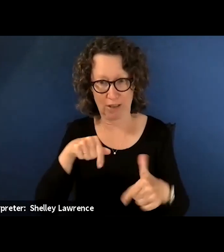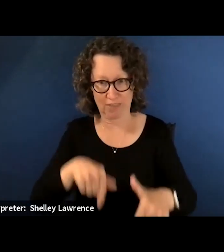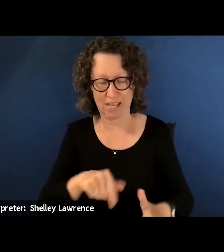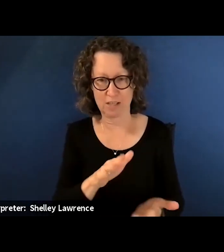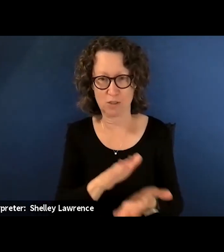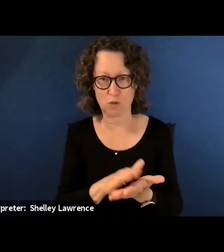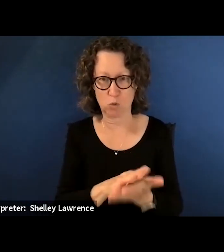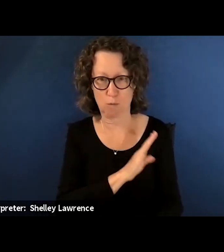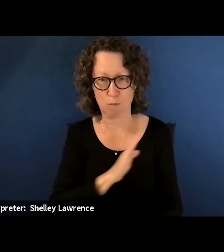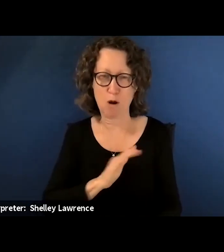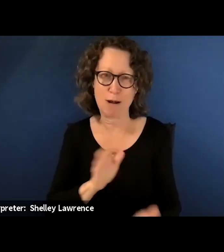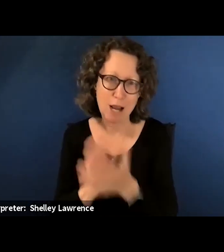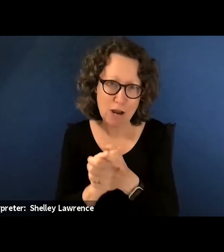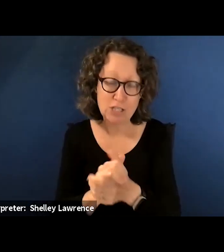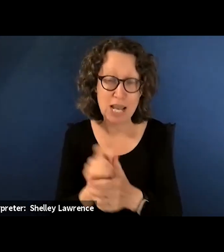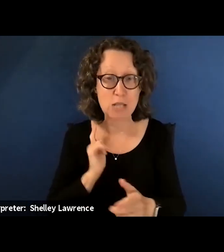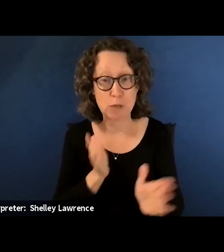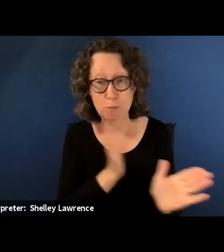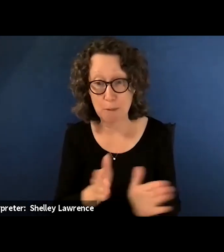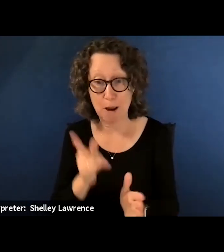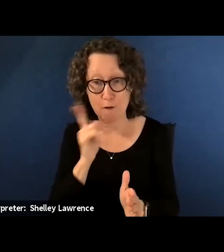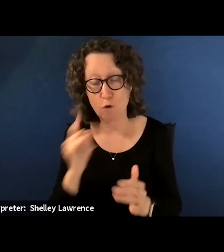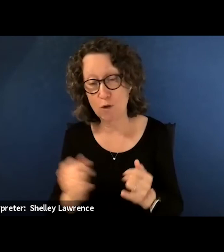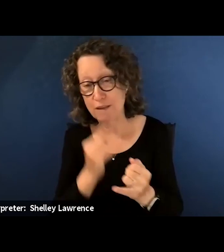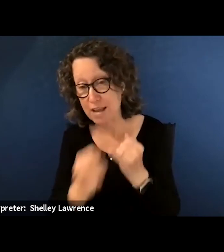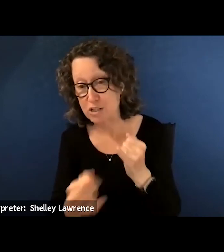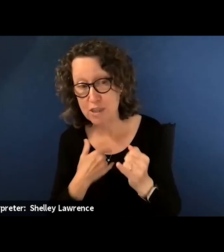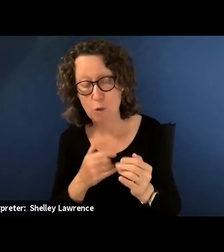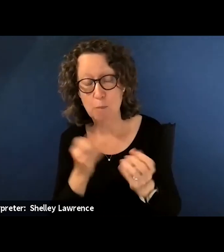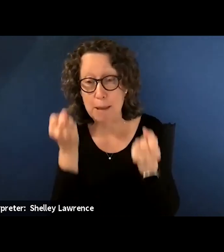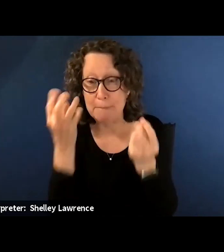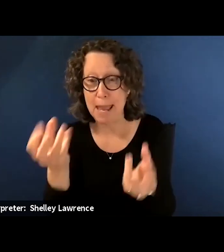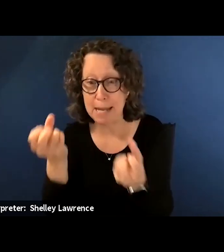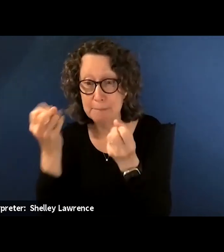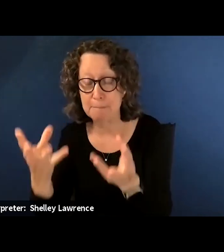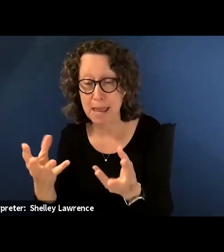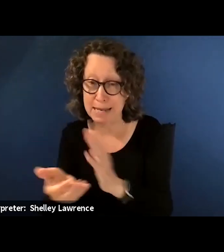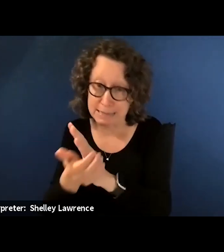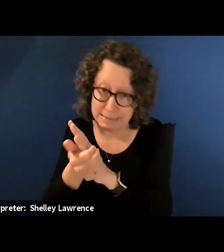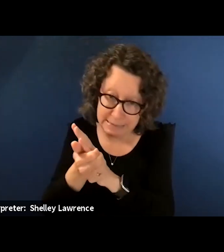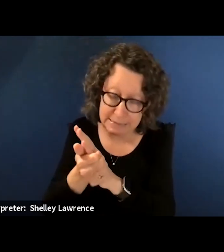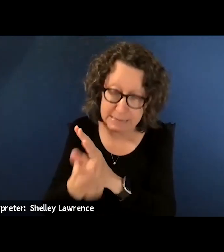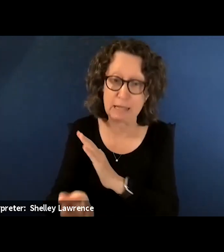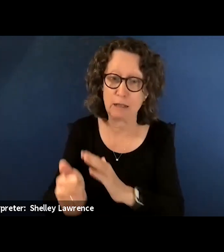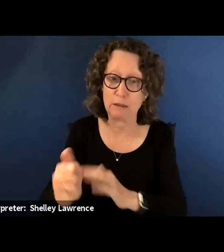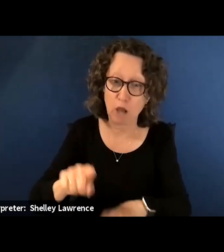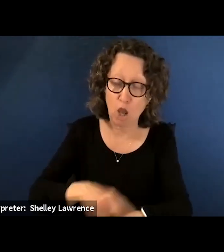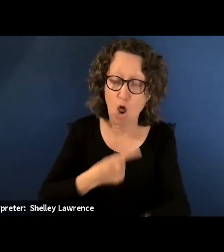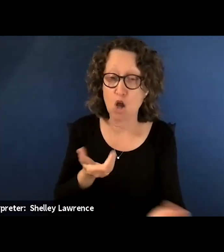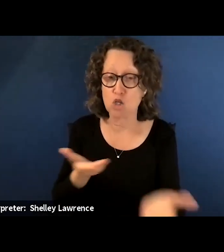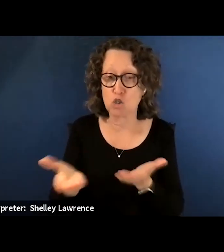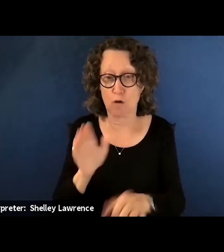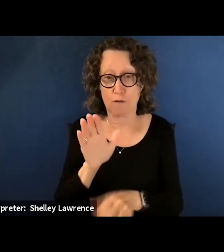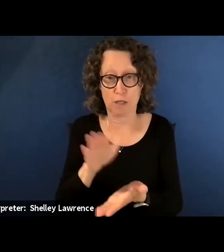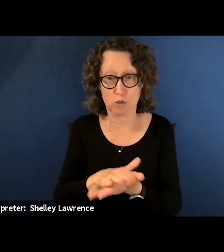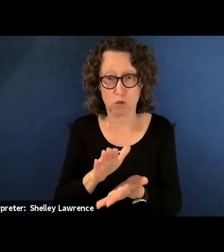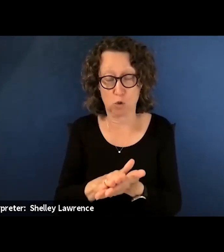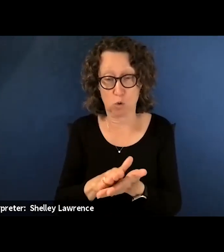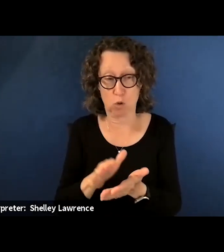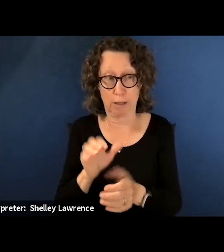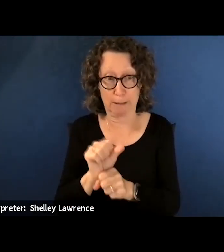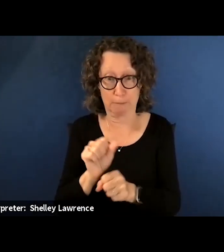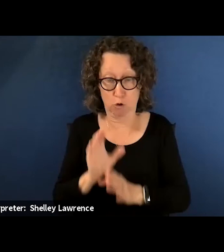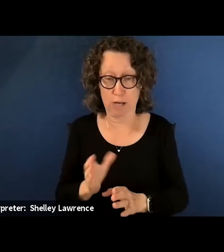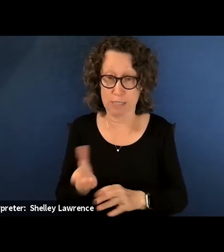Congratulations. As we prepare for the eventuality that there will be many highly skilled, long-serving school employees being forced out by